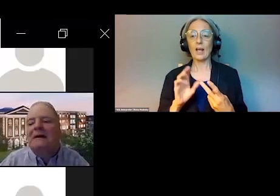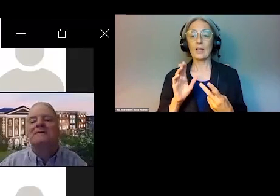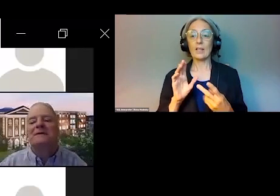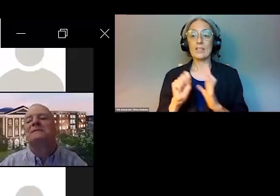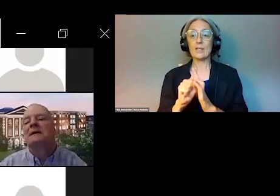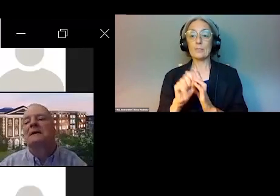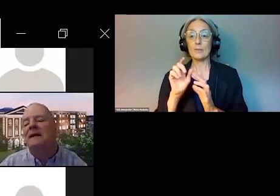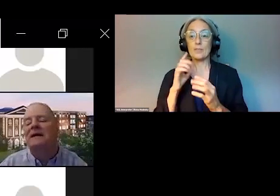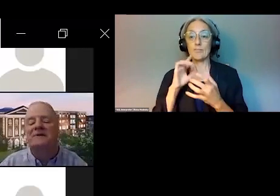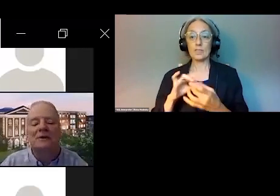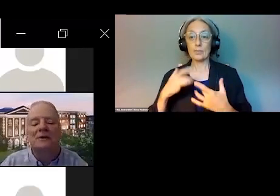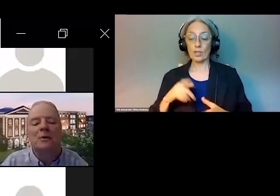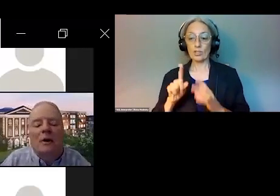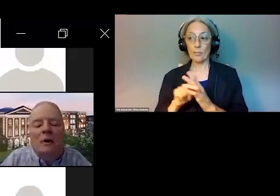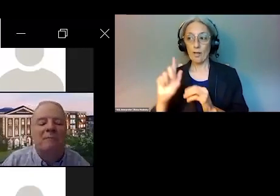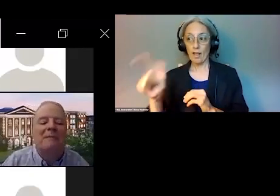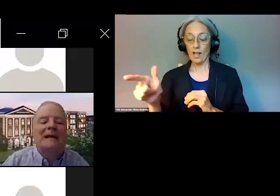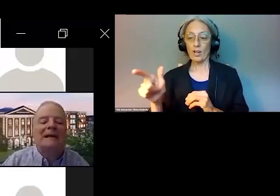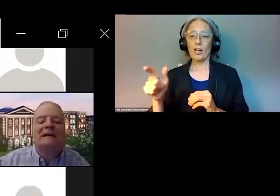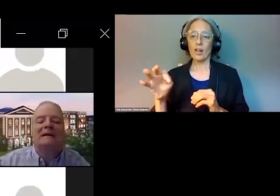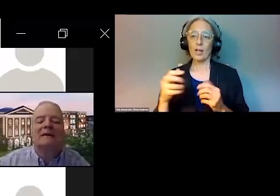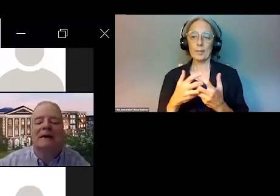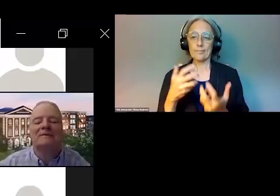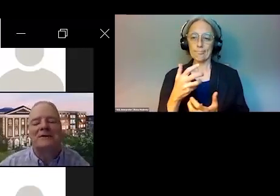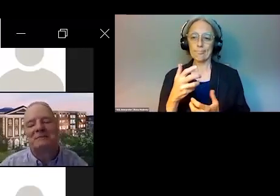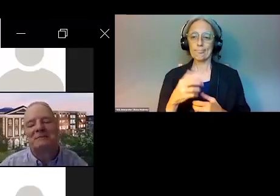symptoms. Now, sometimes that has to do with the